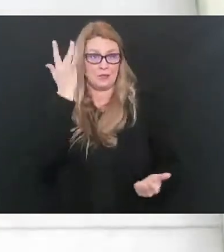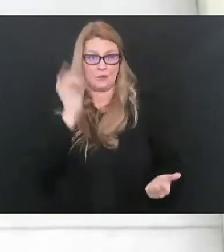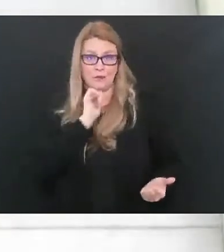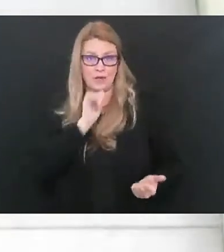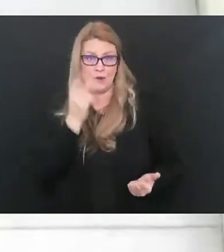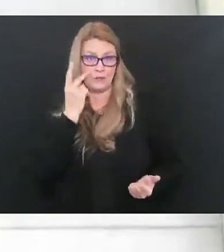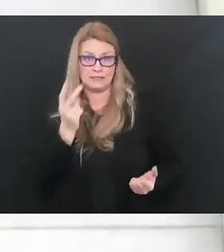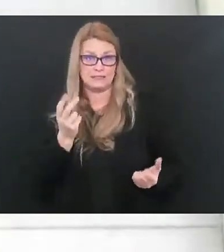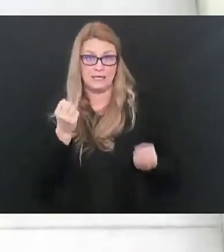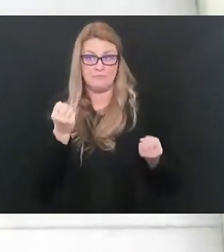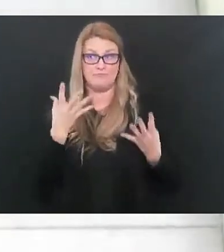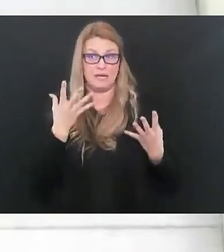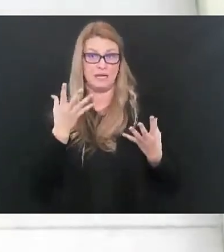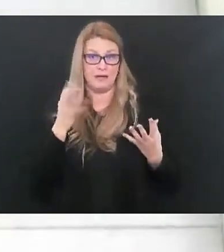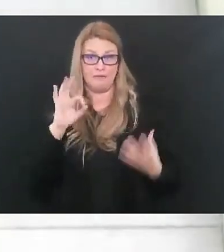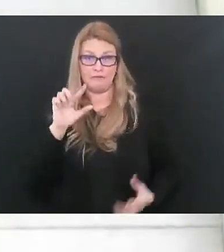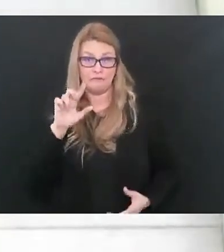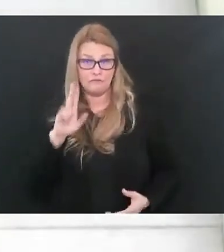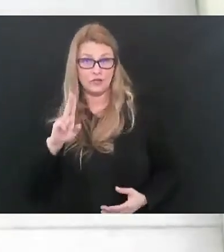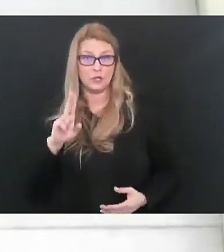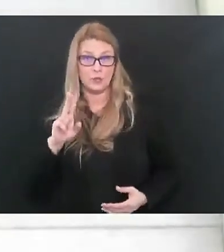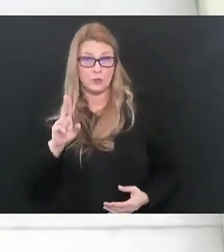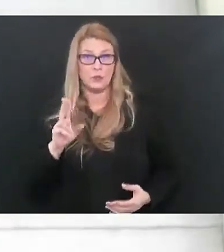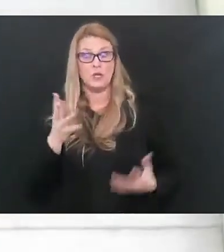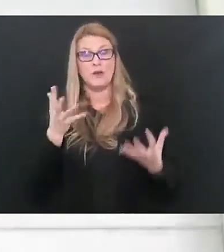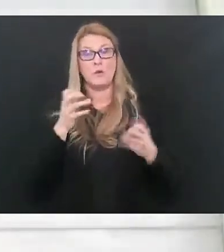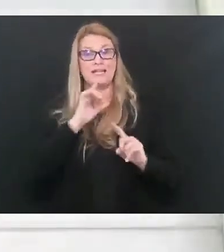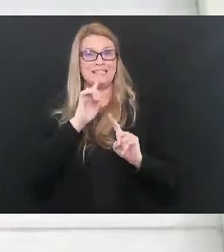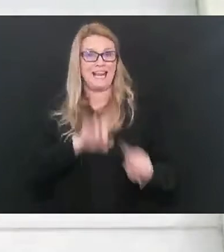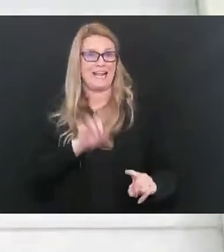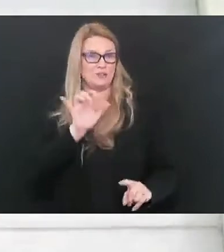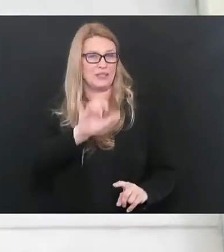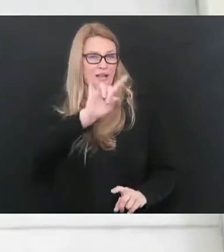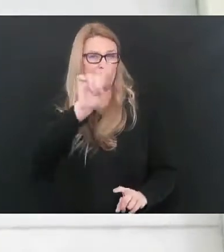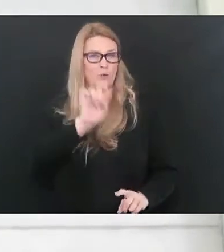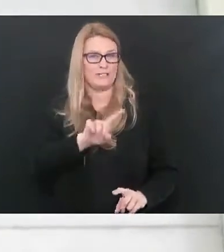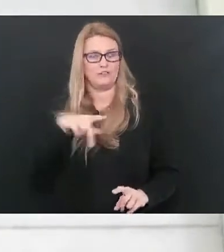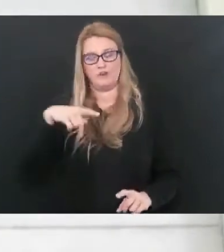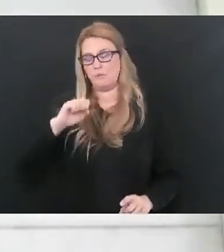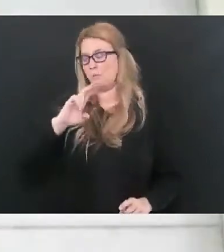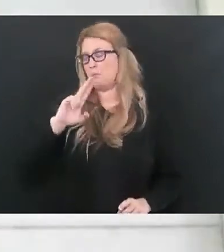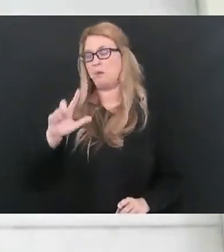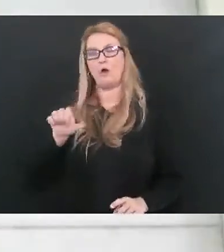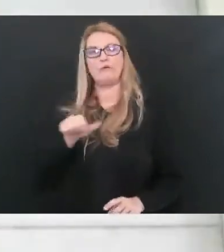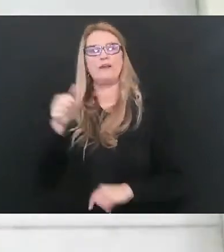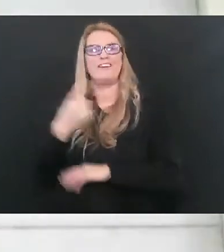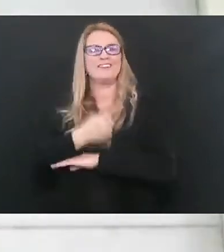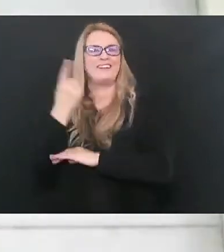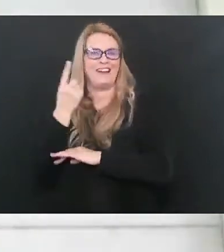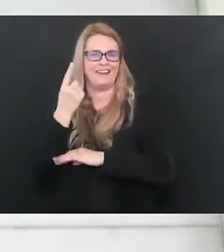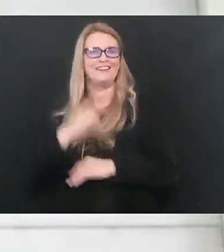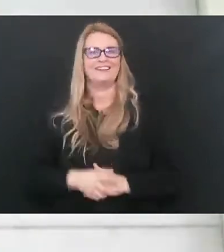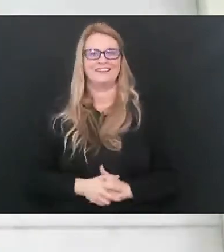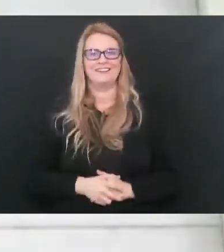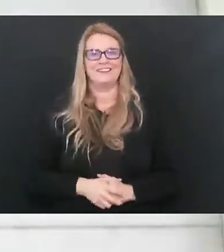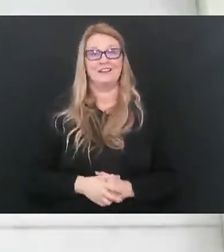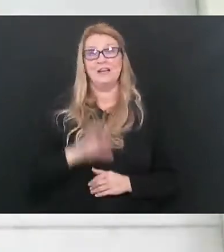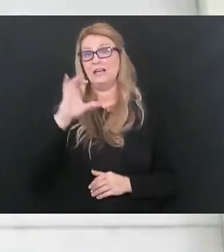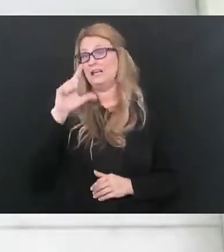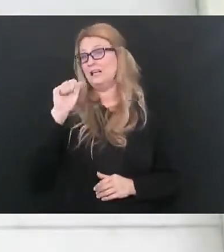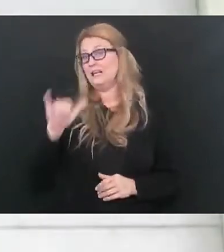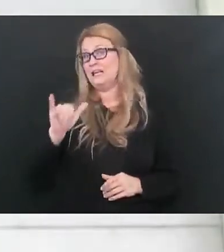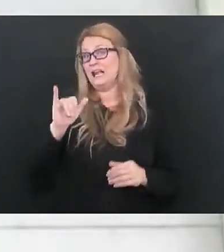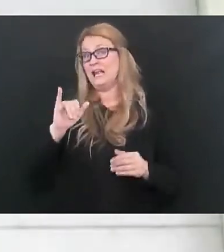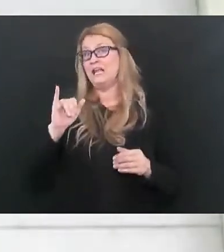cases. So that's just in follow-up to the question that Paul posed the other day. In addition, Clay did mention the